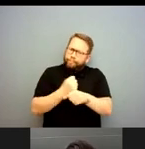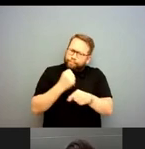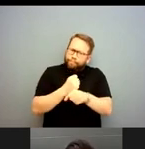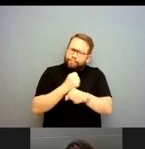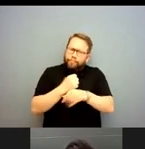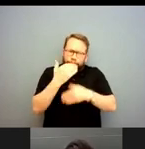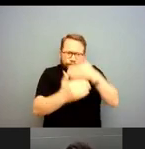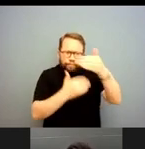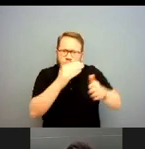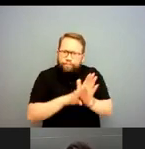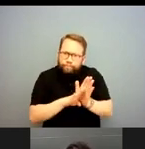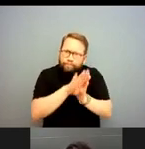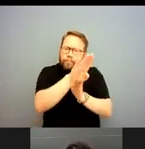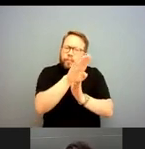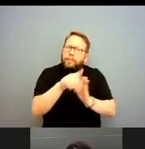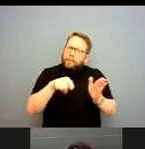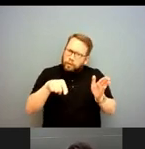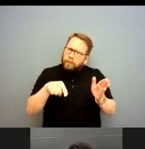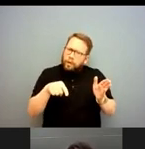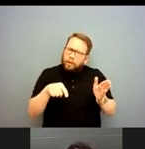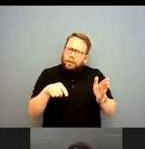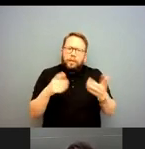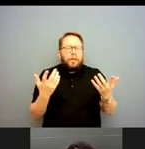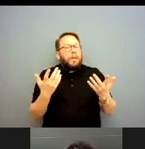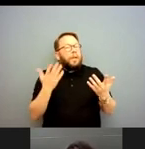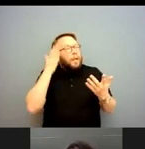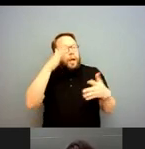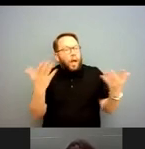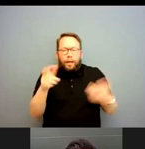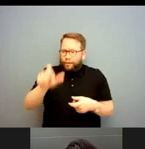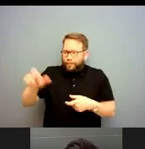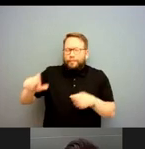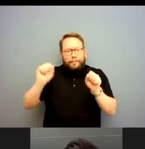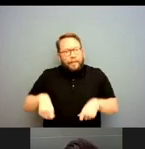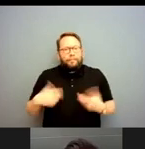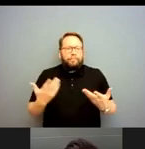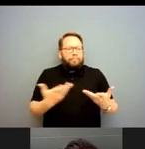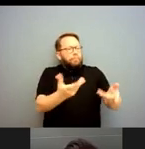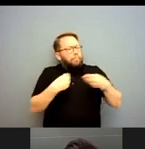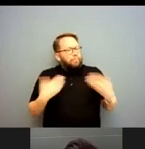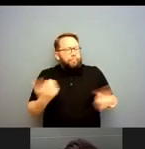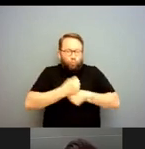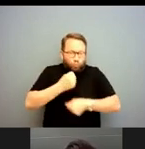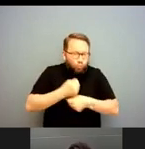measures in collaboration with Indigenous persons with disabilities themselves.